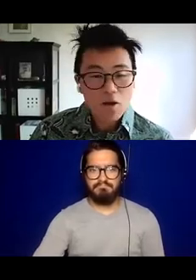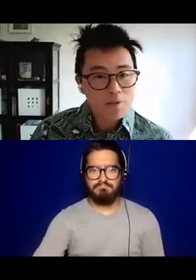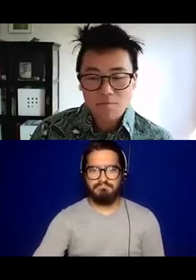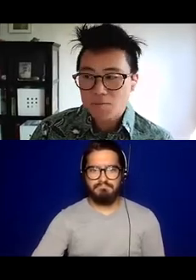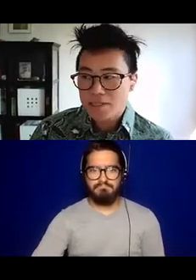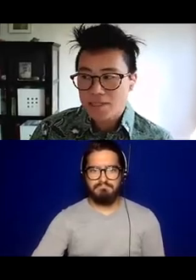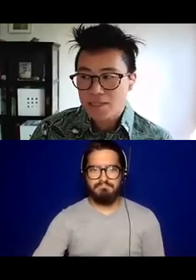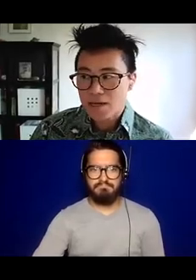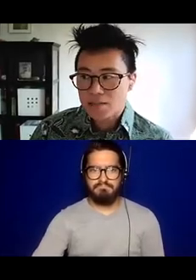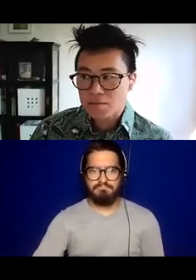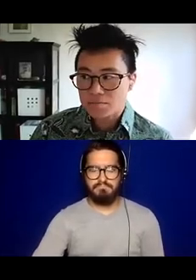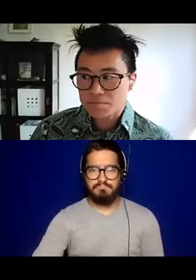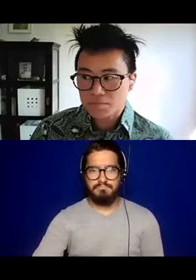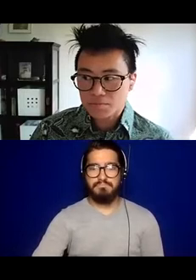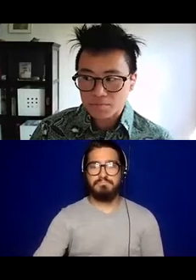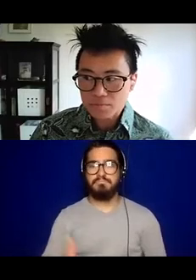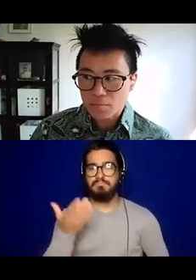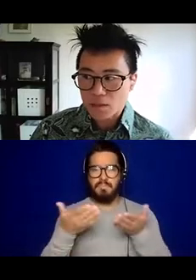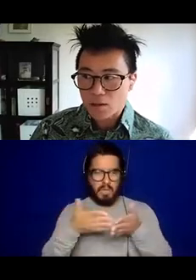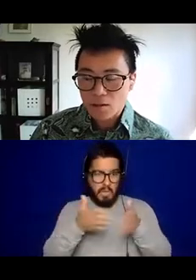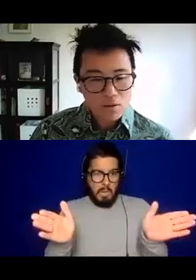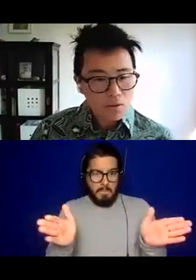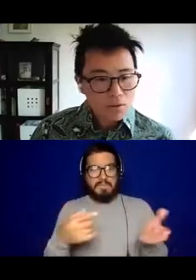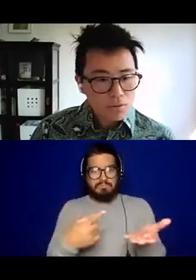And maybe open some space to discuss.